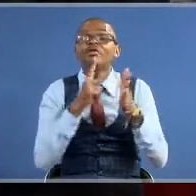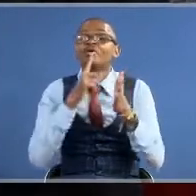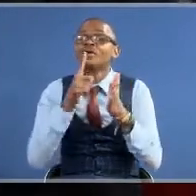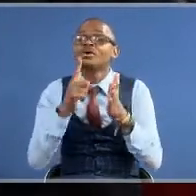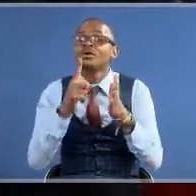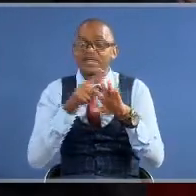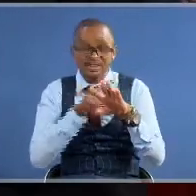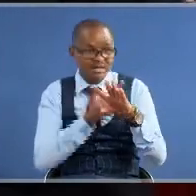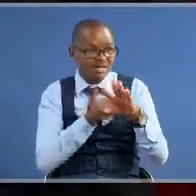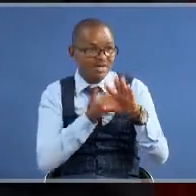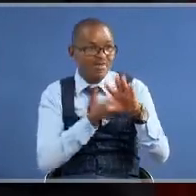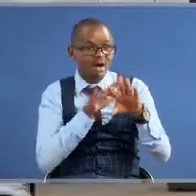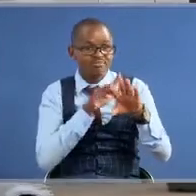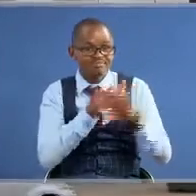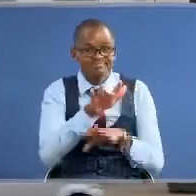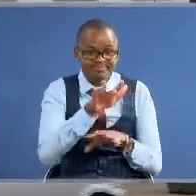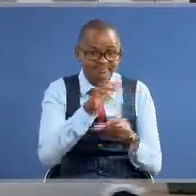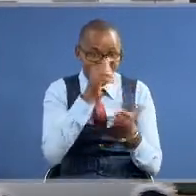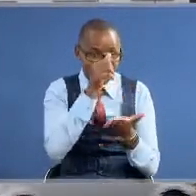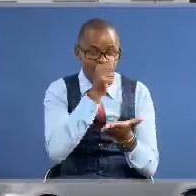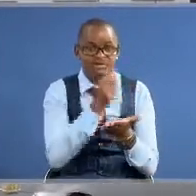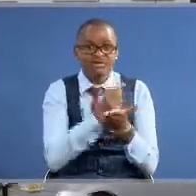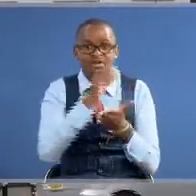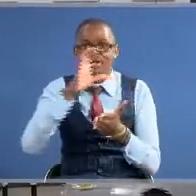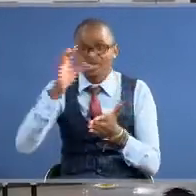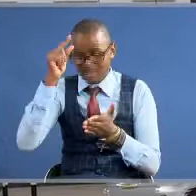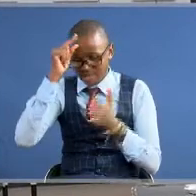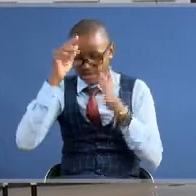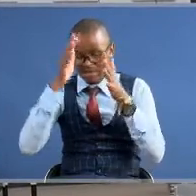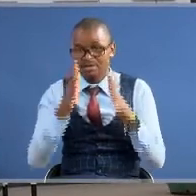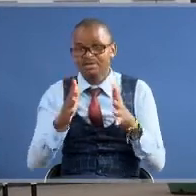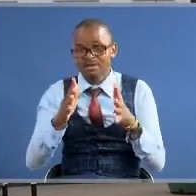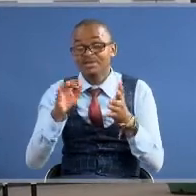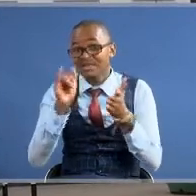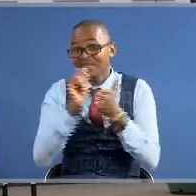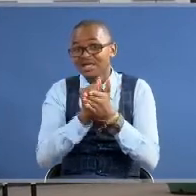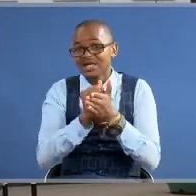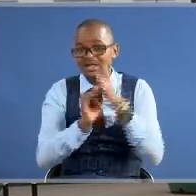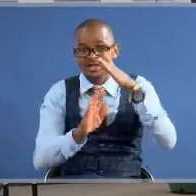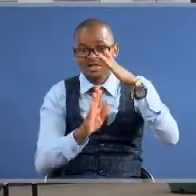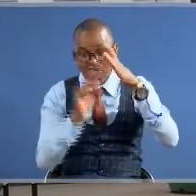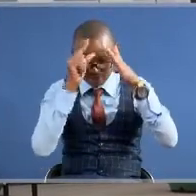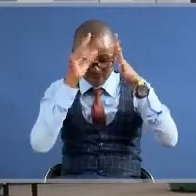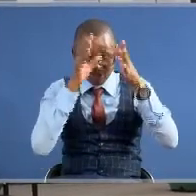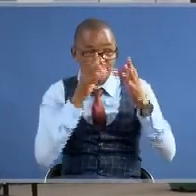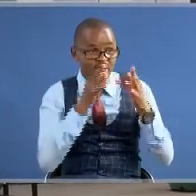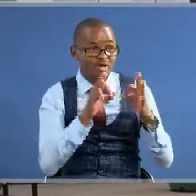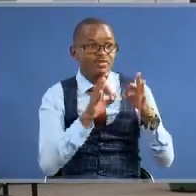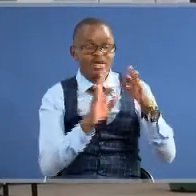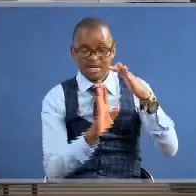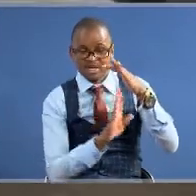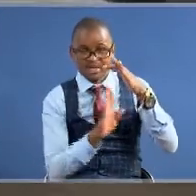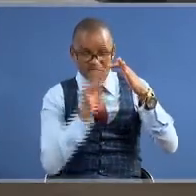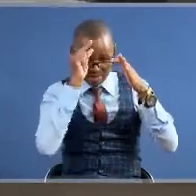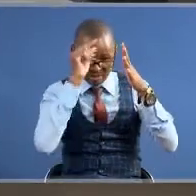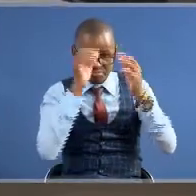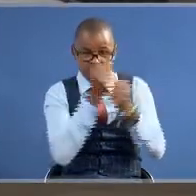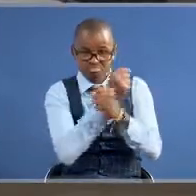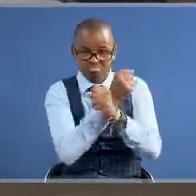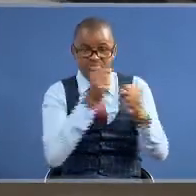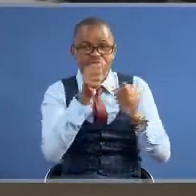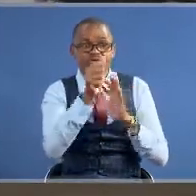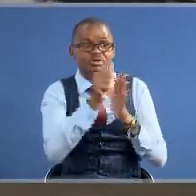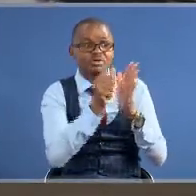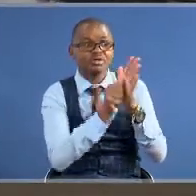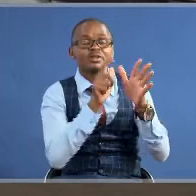in the event a vacancy occurs in the office of the county governor and that of the deputy governor, or if the deputy governor is unable to